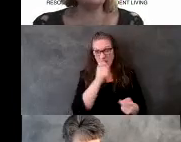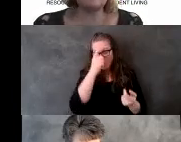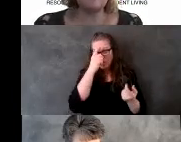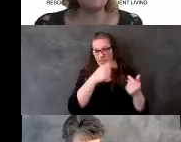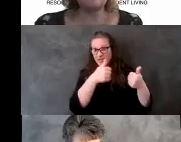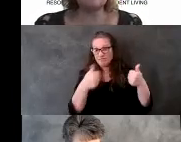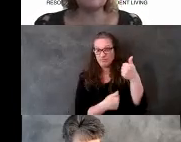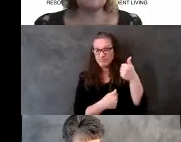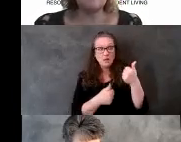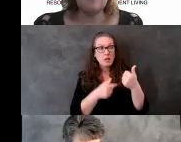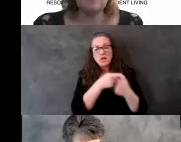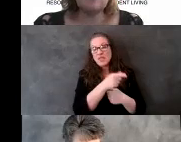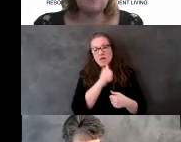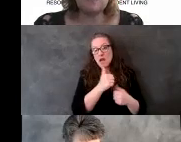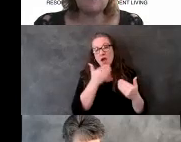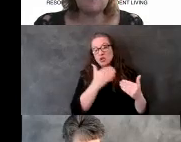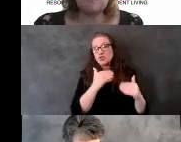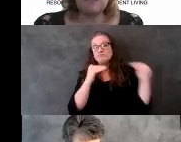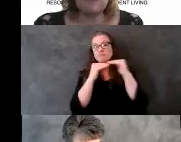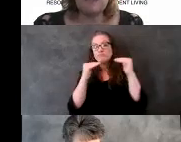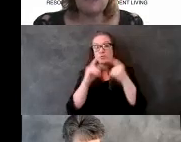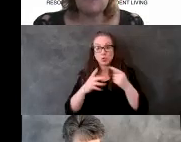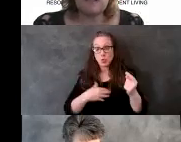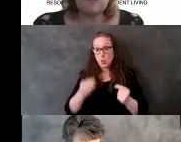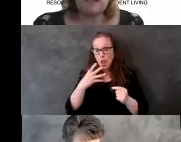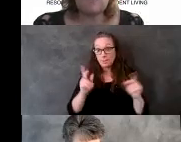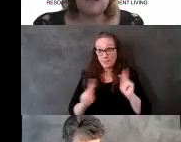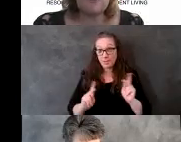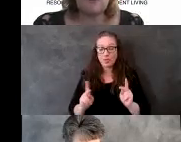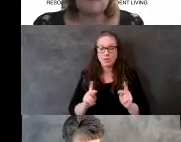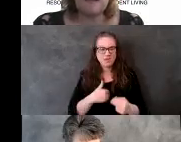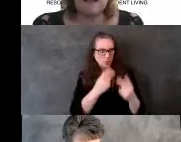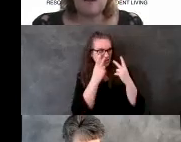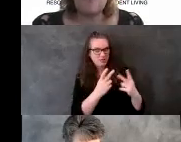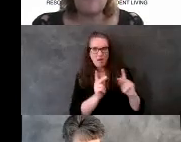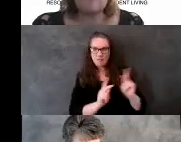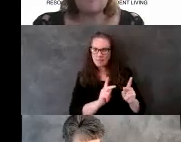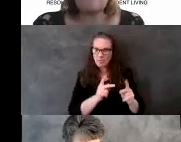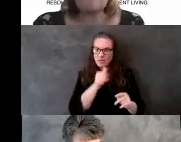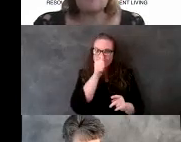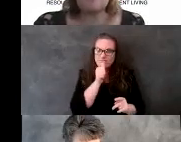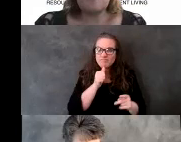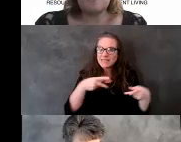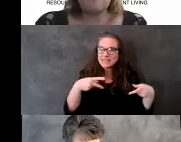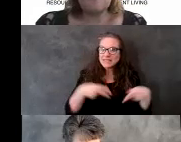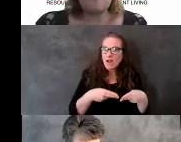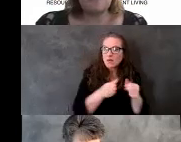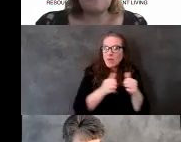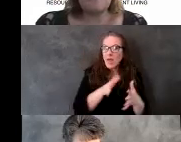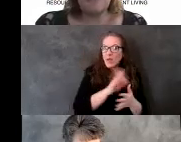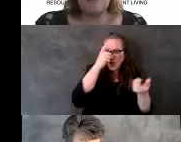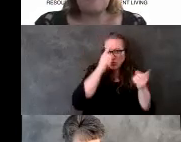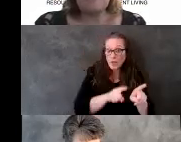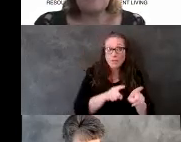didn't have disabilities. And so you saw a lot of people being, sterilized without their consent, or they would go in for a treatment and think they were